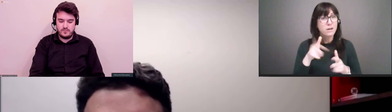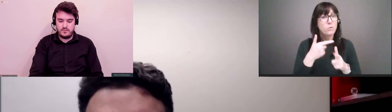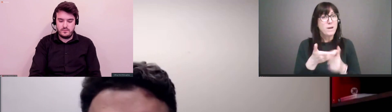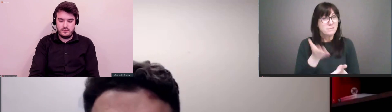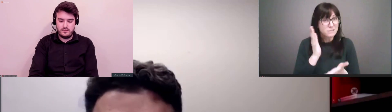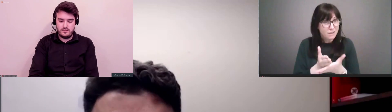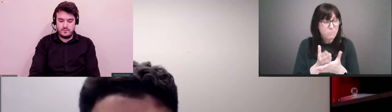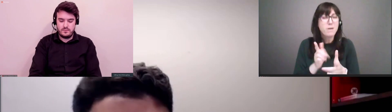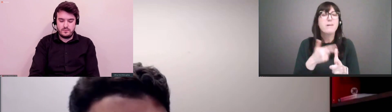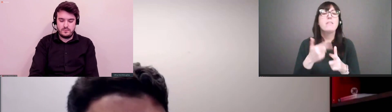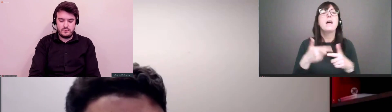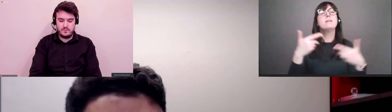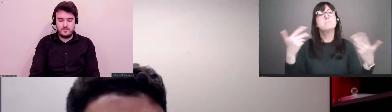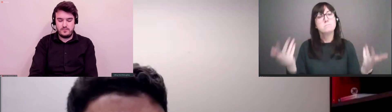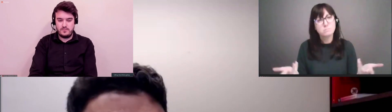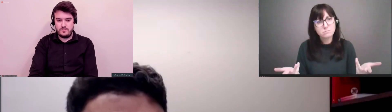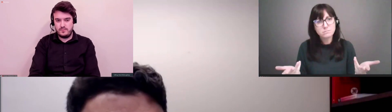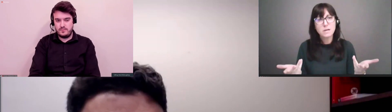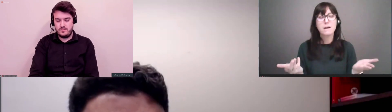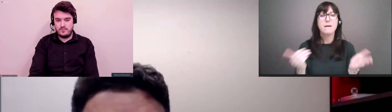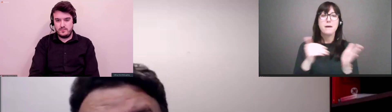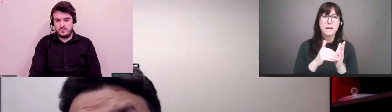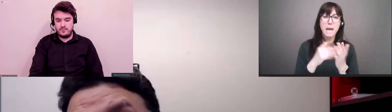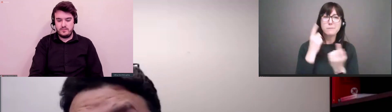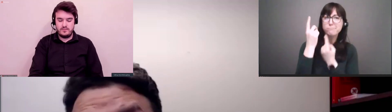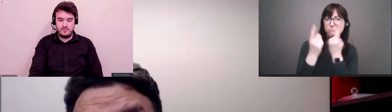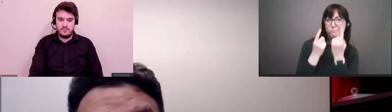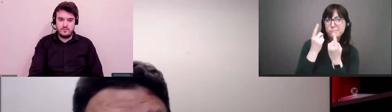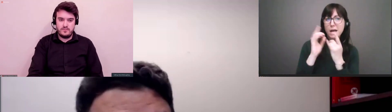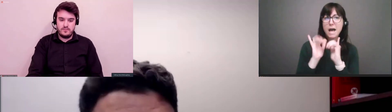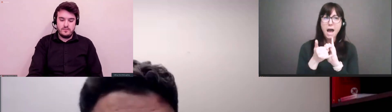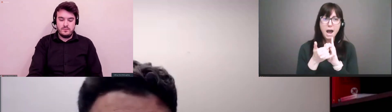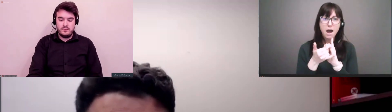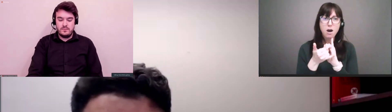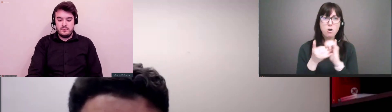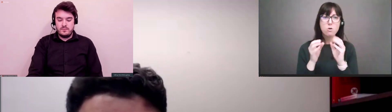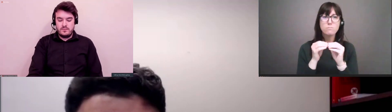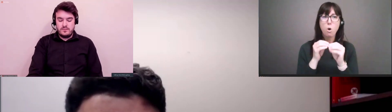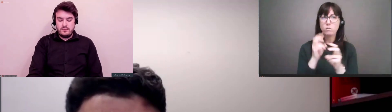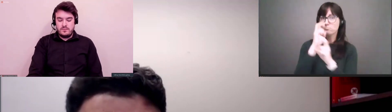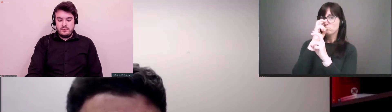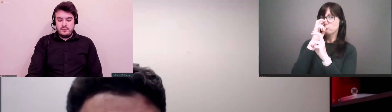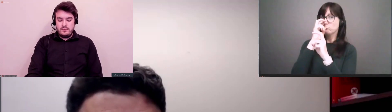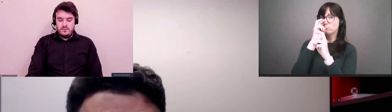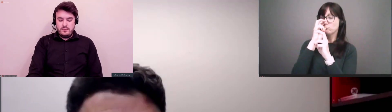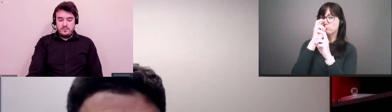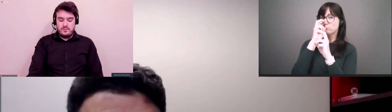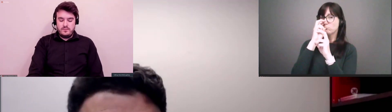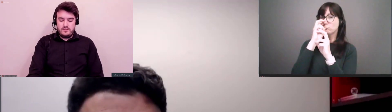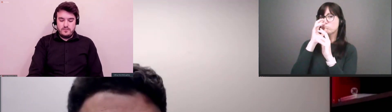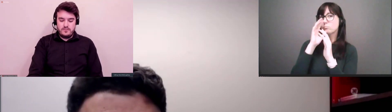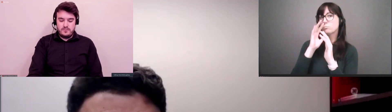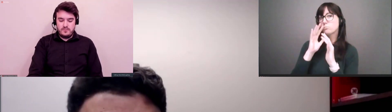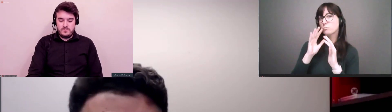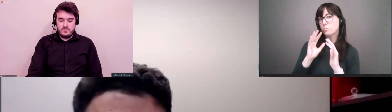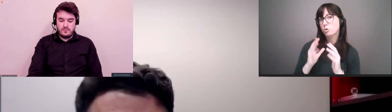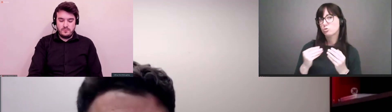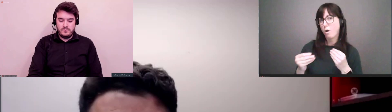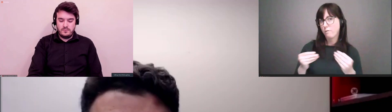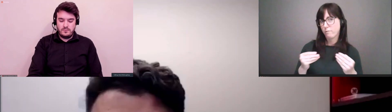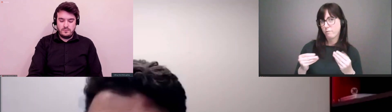have those conversations about or considerations about, well, how do we begin to relax the restrictions? So I